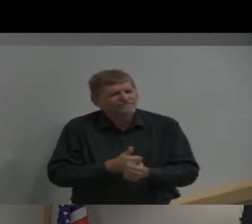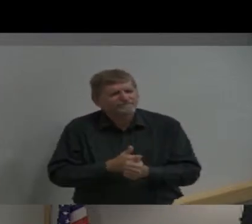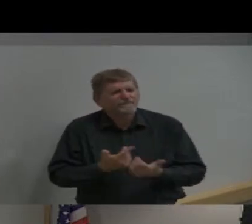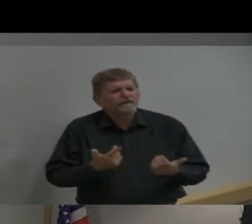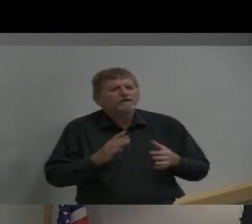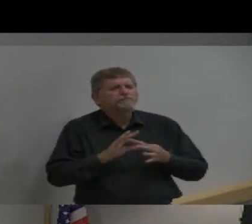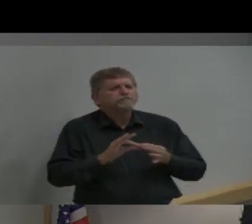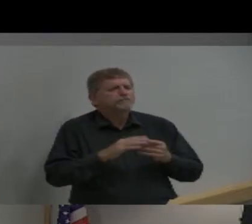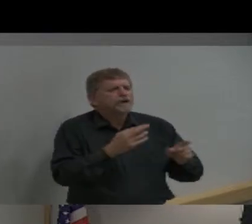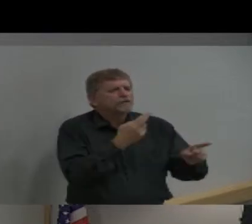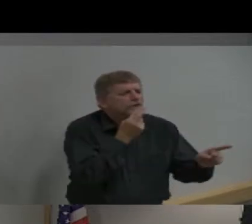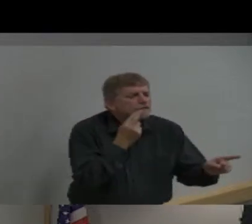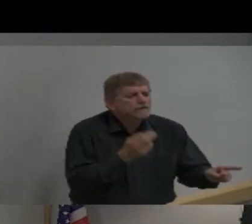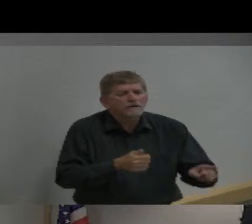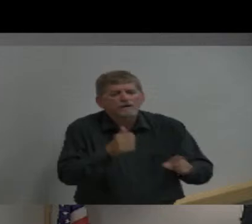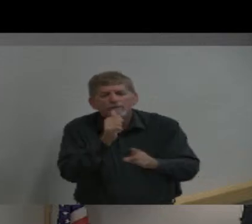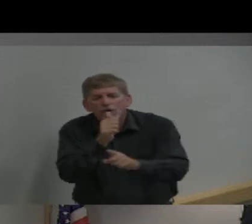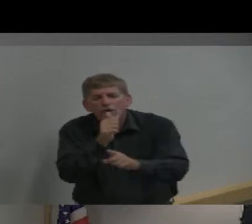nature, if the